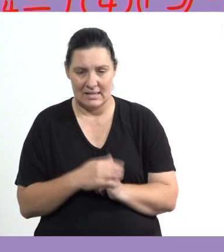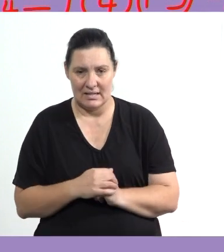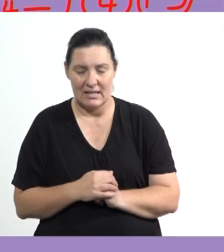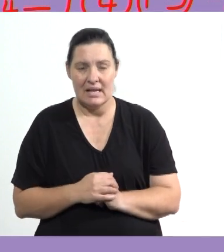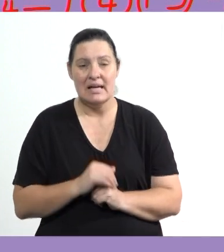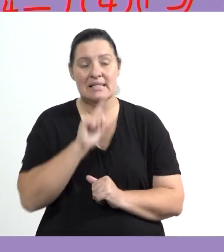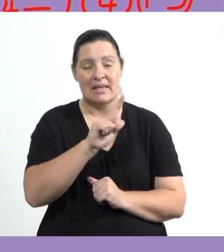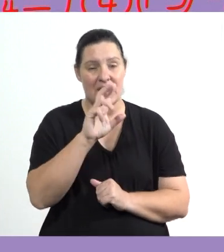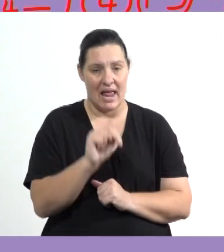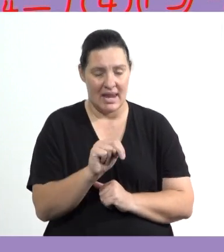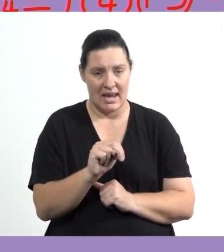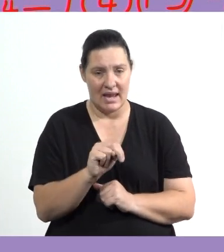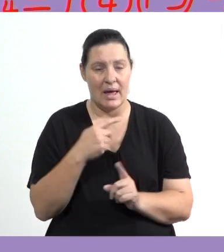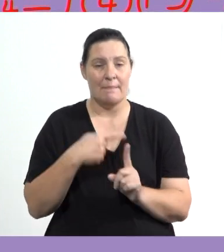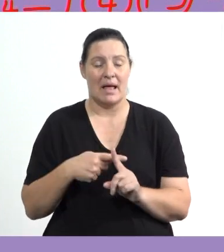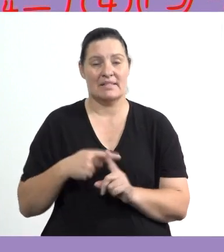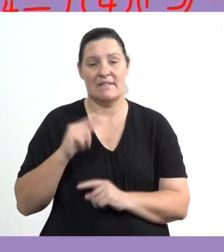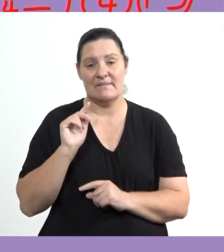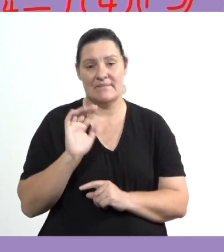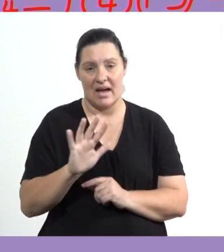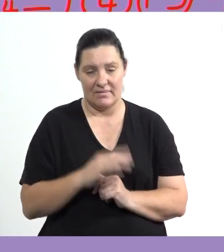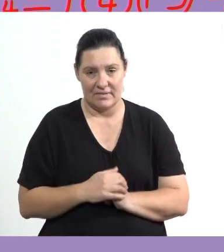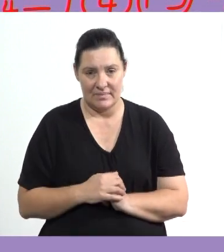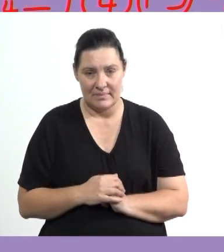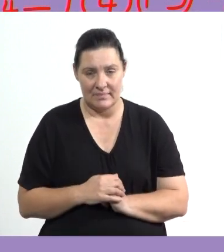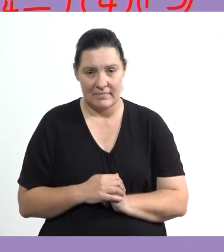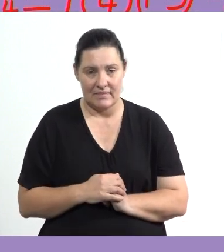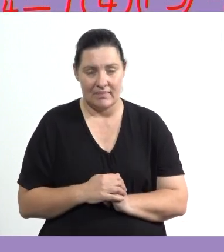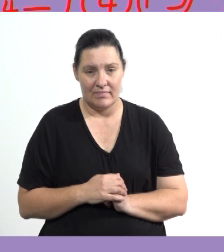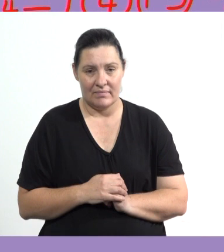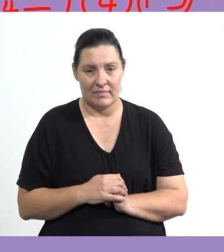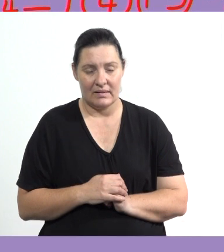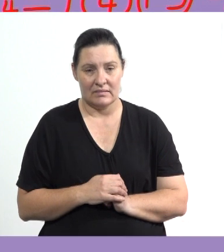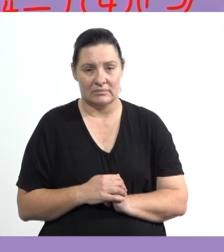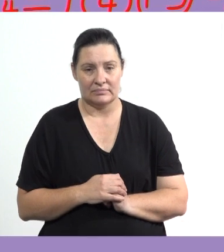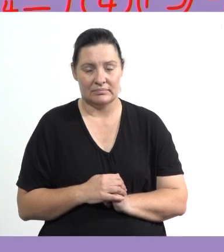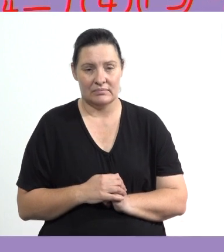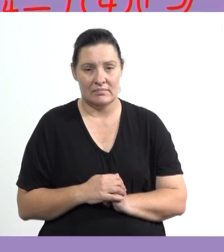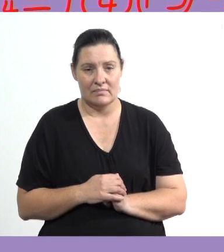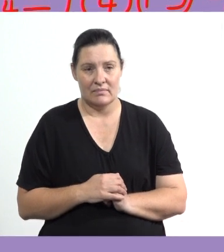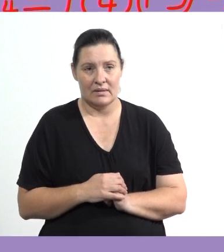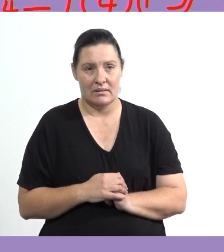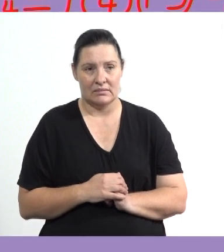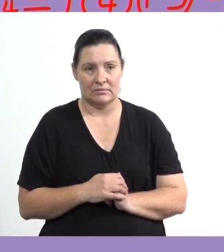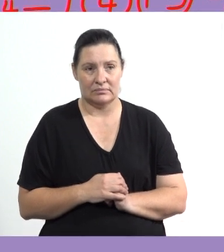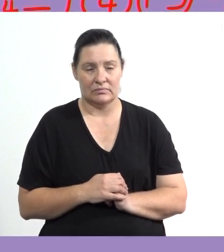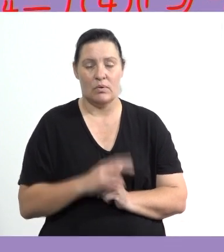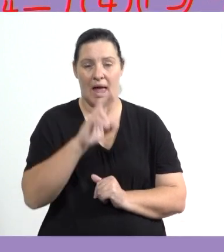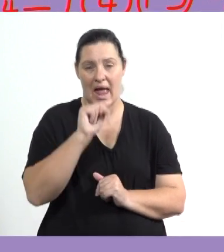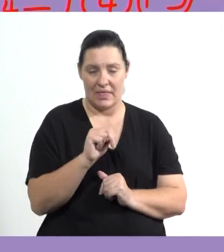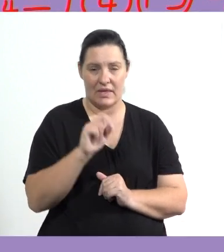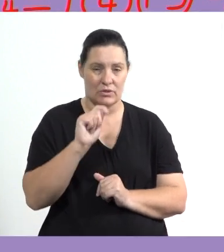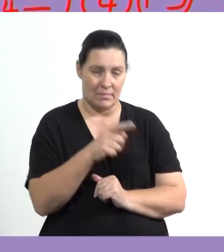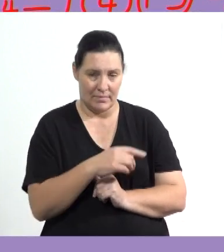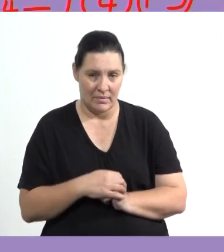So 7n plus 5. So that is going to be our